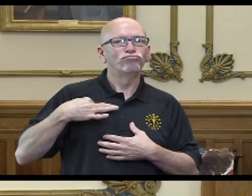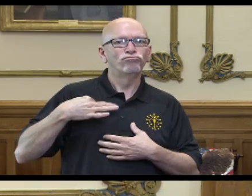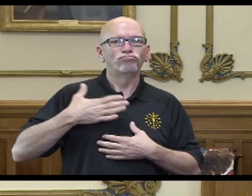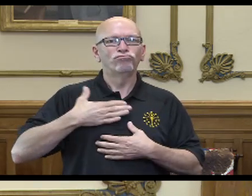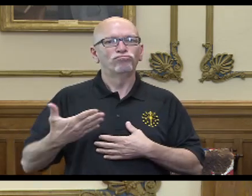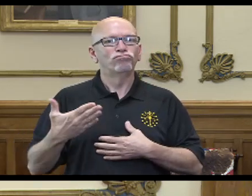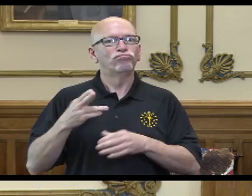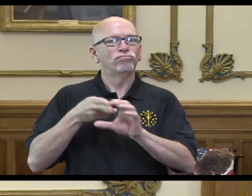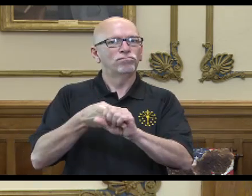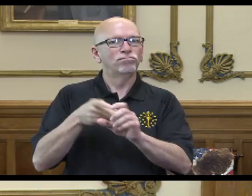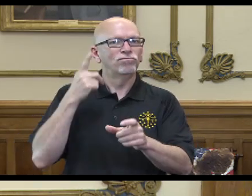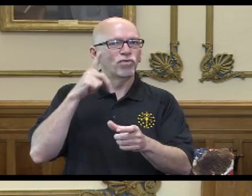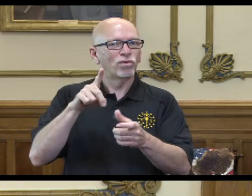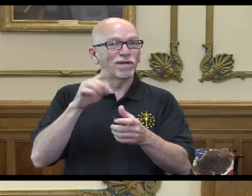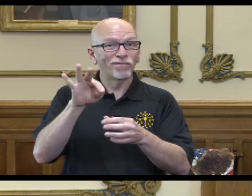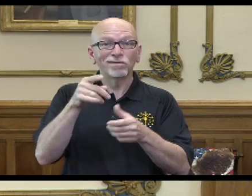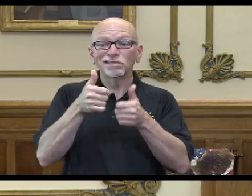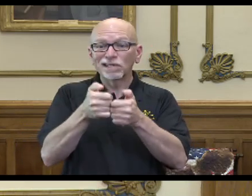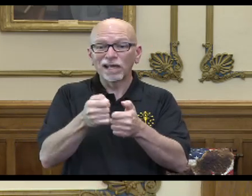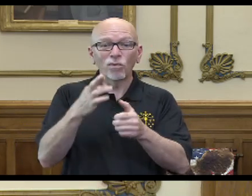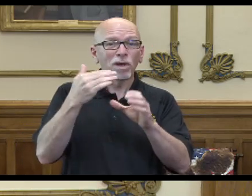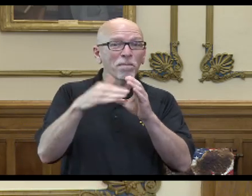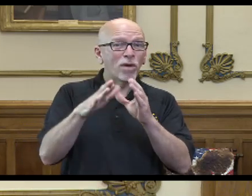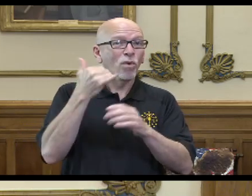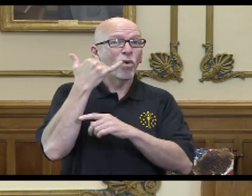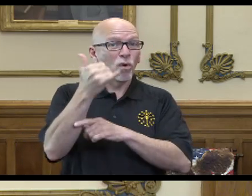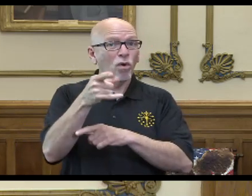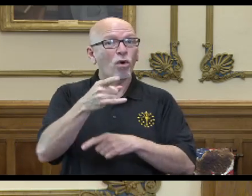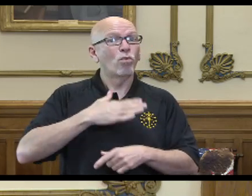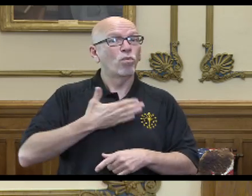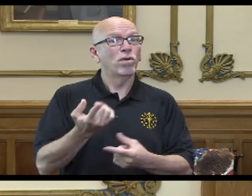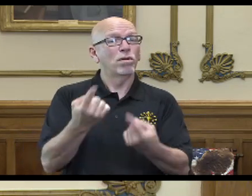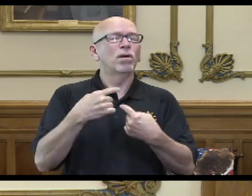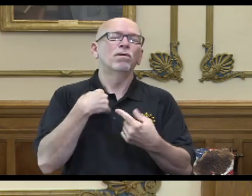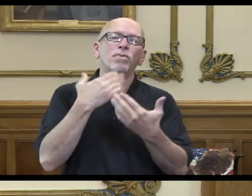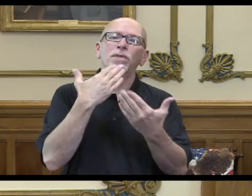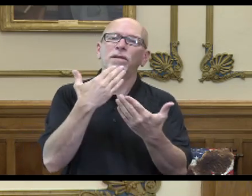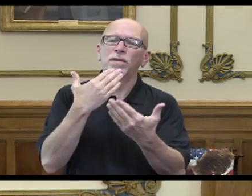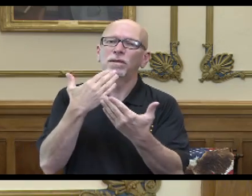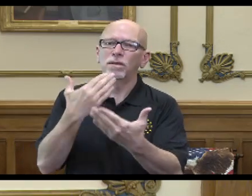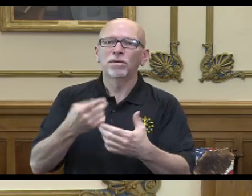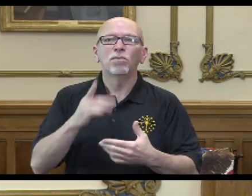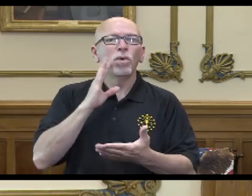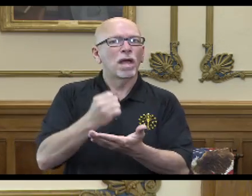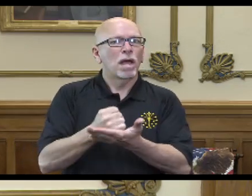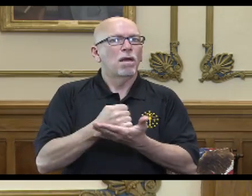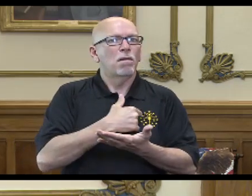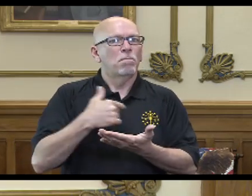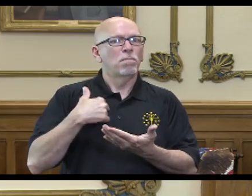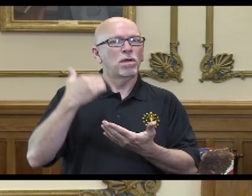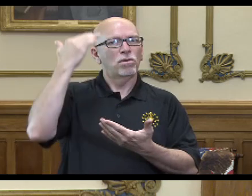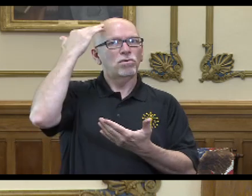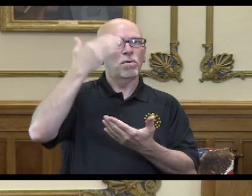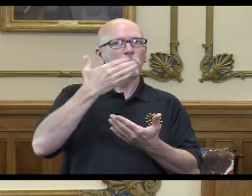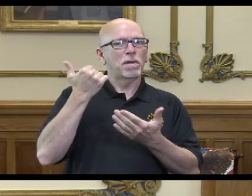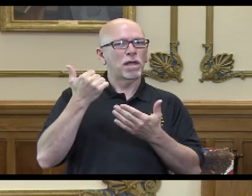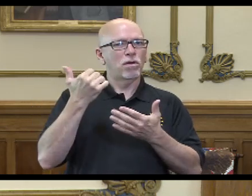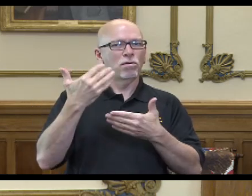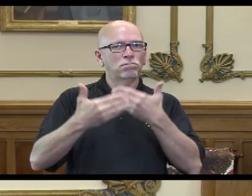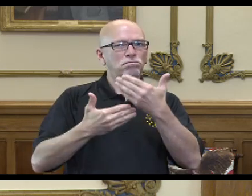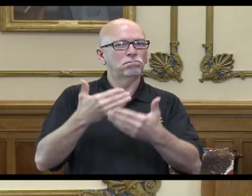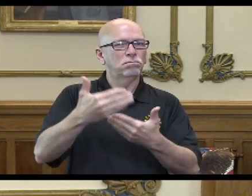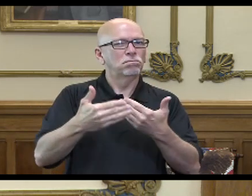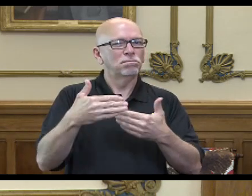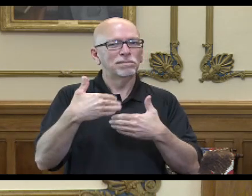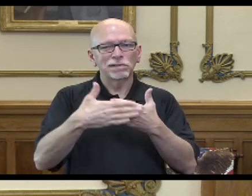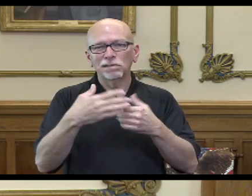that email, text, or call and gone in, thank you, thank you, thank you. Again, this is going to help us guide our way through the coming weeks